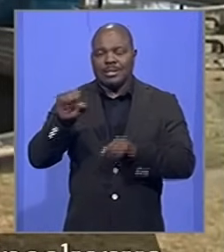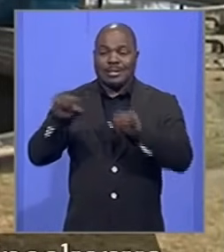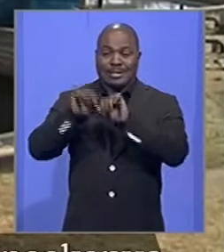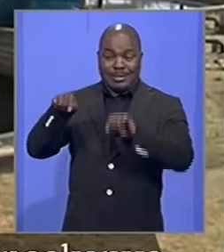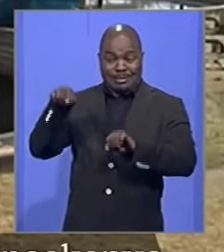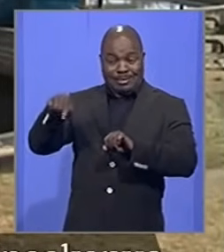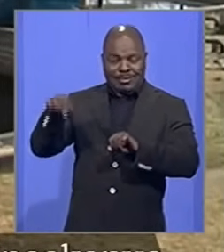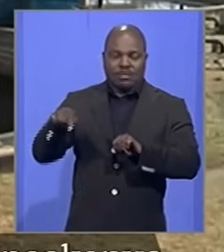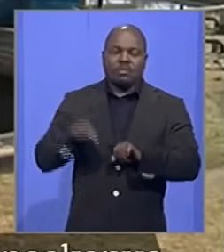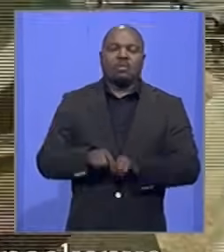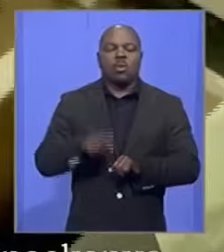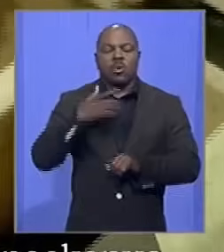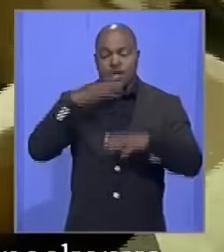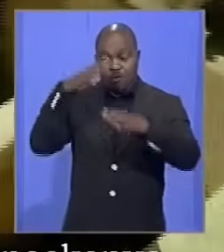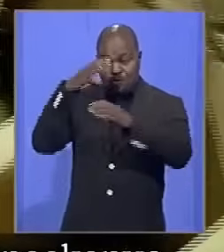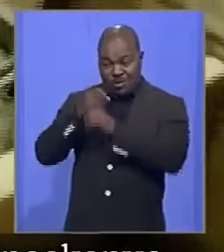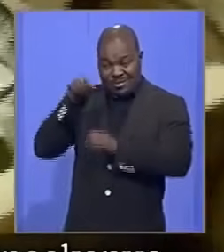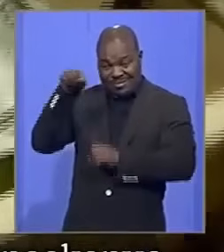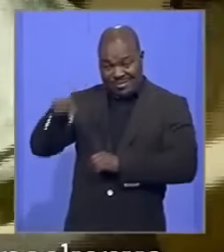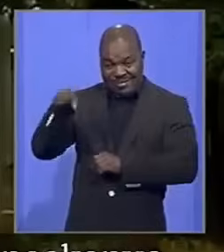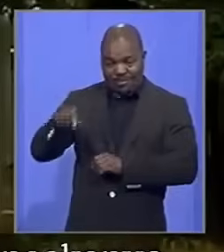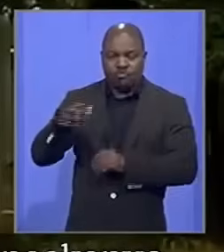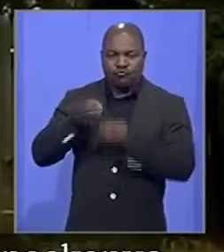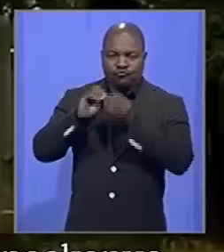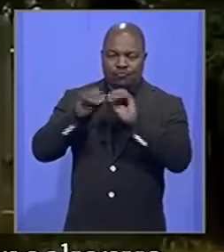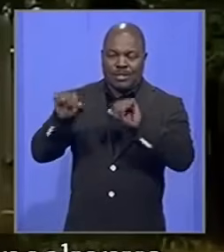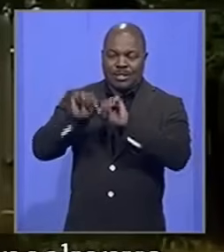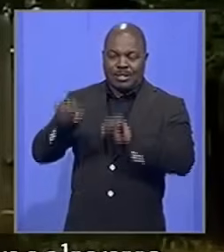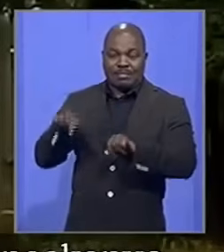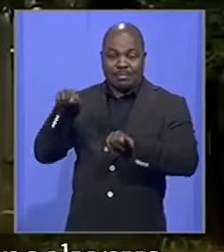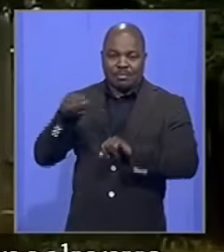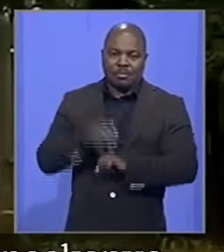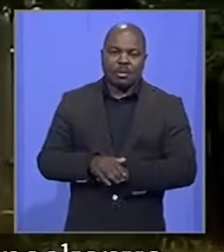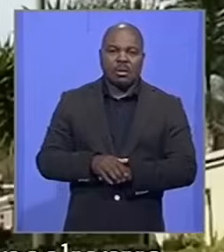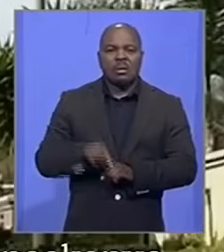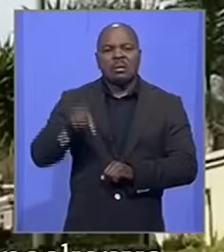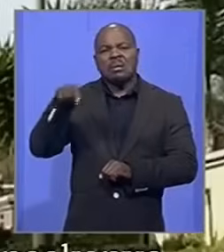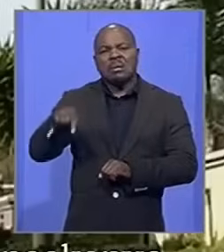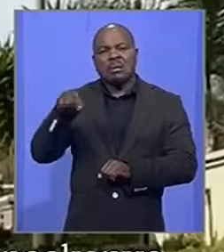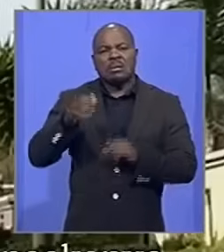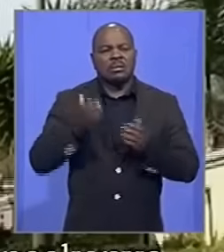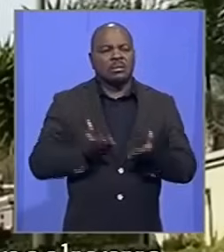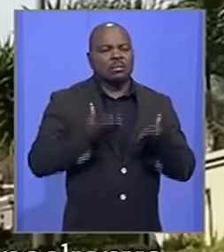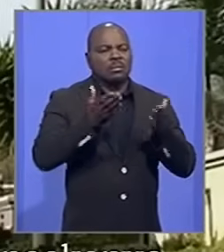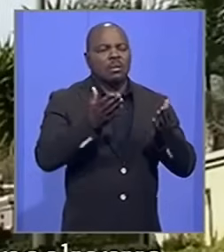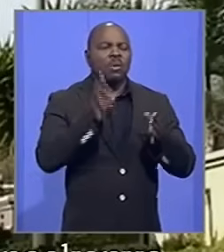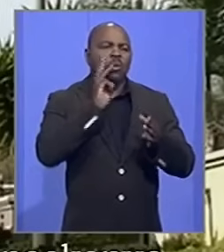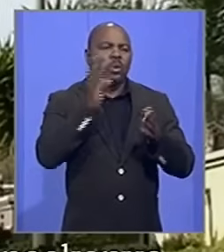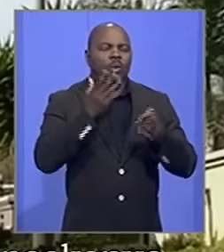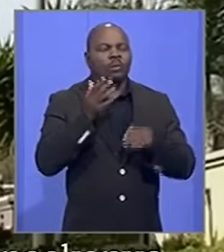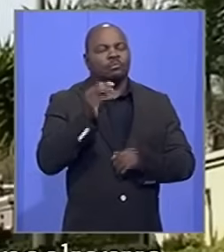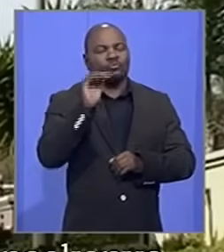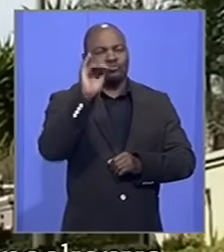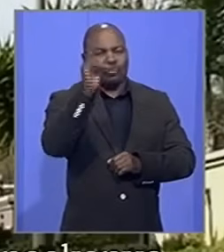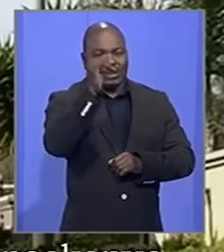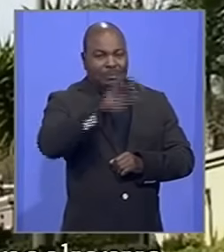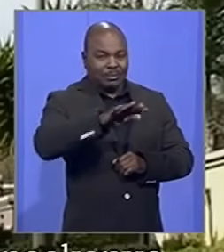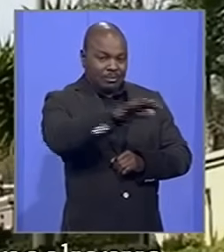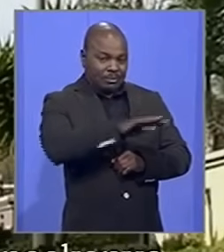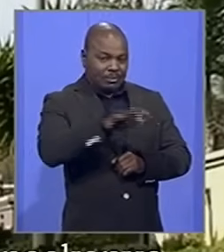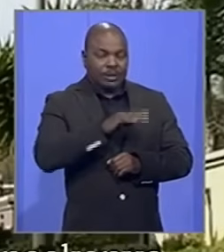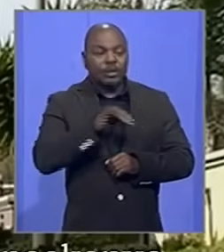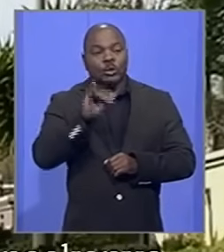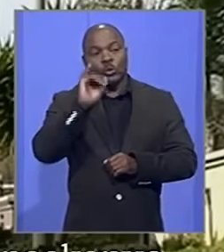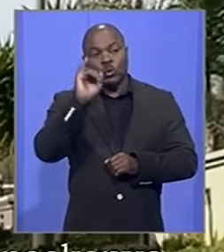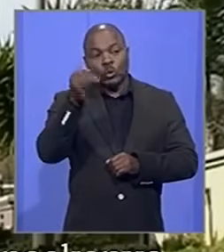So tomorrow we will be focusing on Swartkoppie system. So Swartkoppie supplies water to Johannesburg. So Joburg water